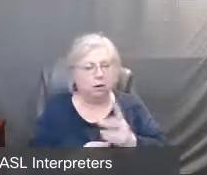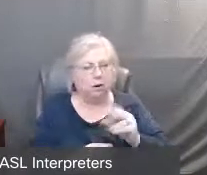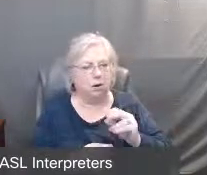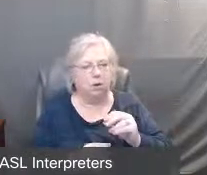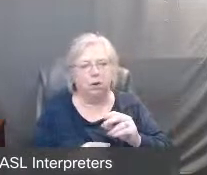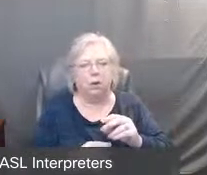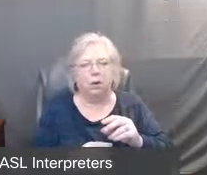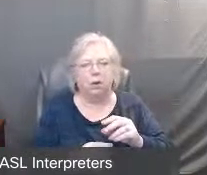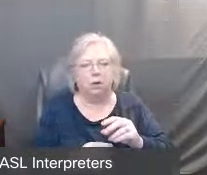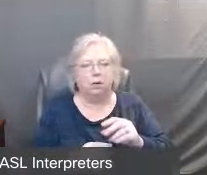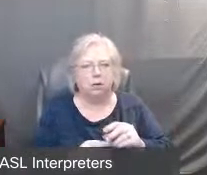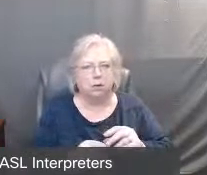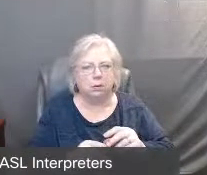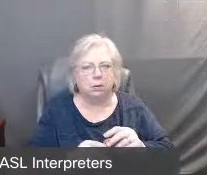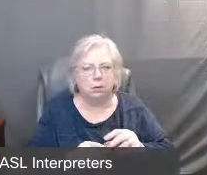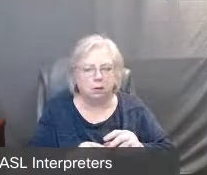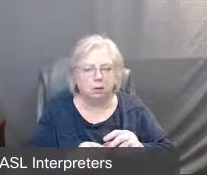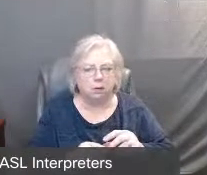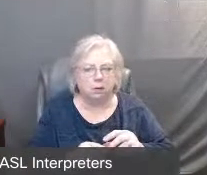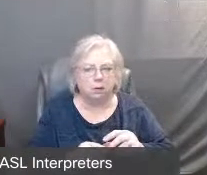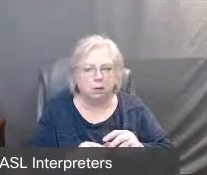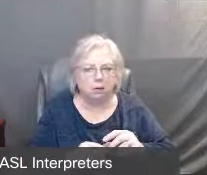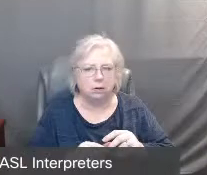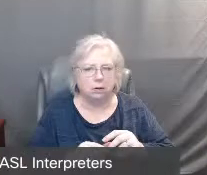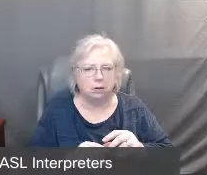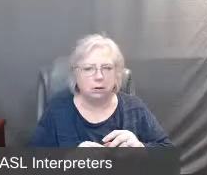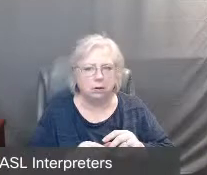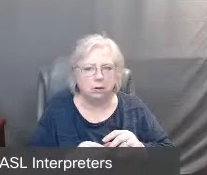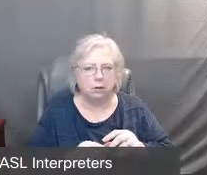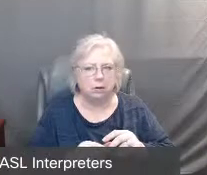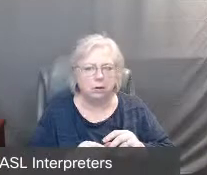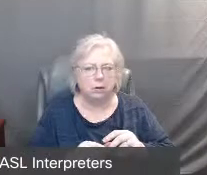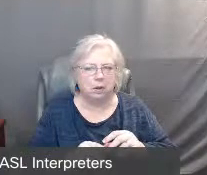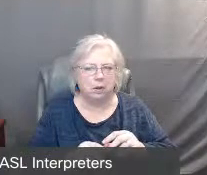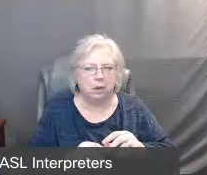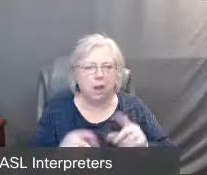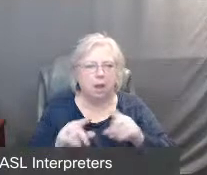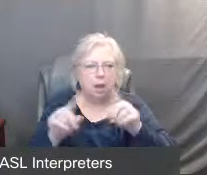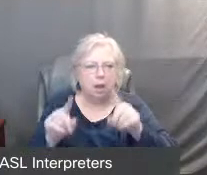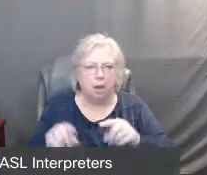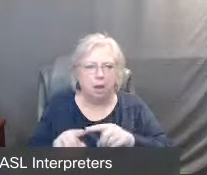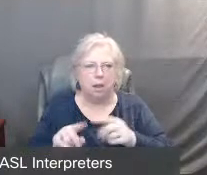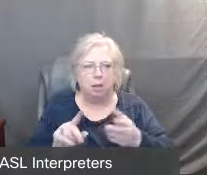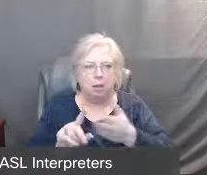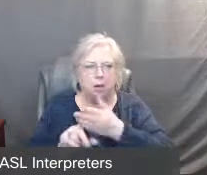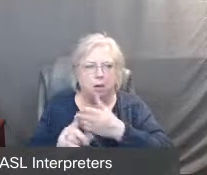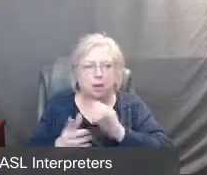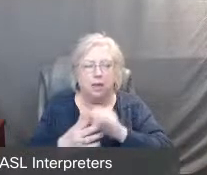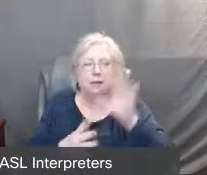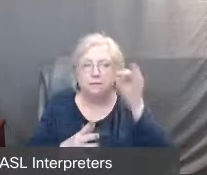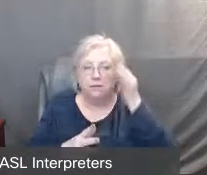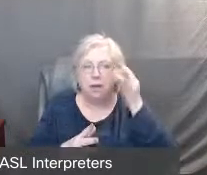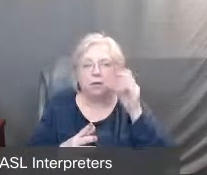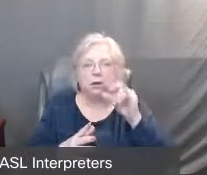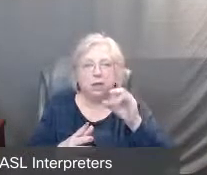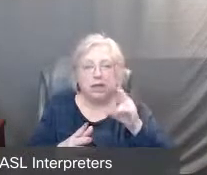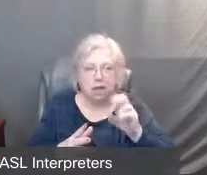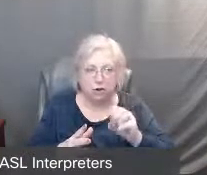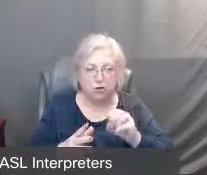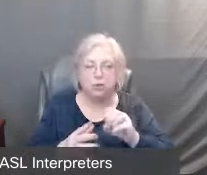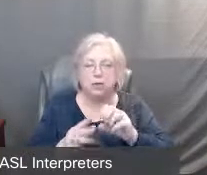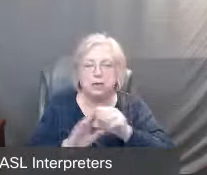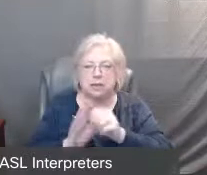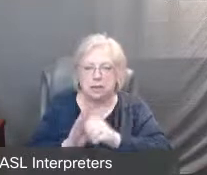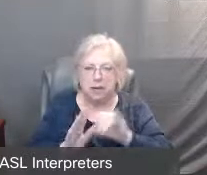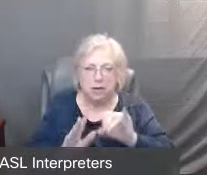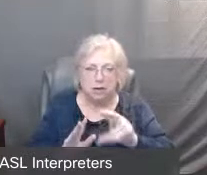noticing is not only by the bylaws. Noticing is a federal issue. It's a state issue. But that's